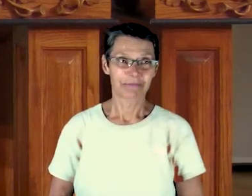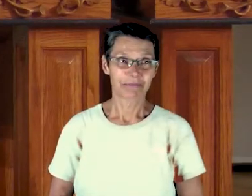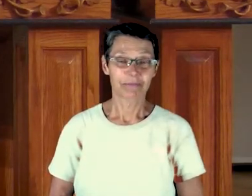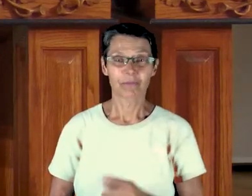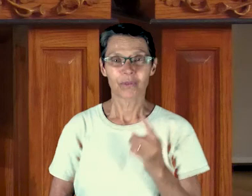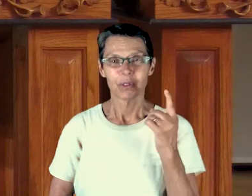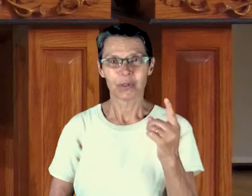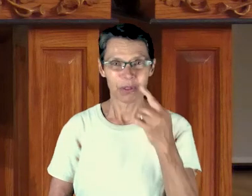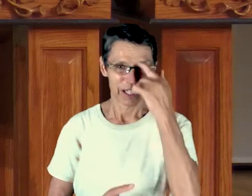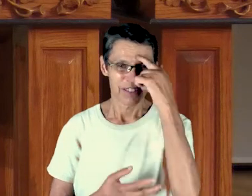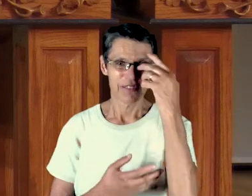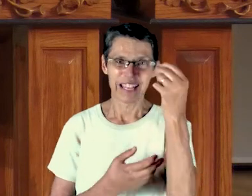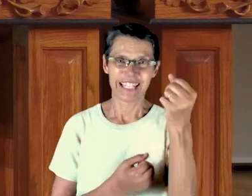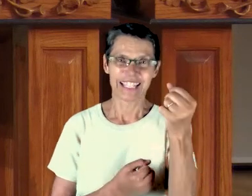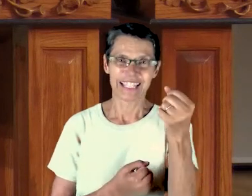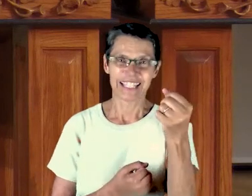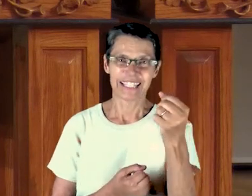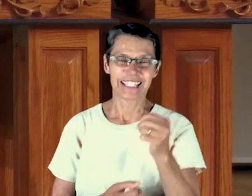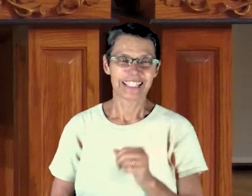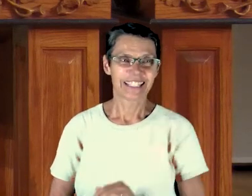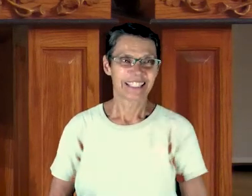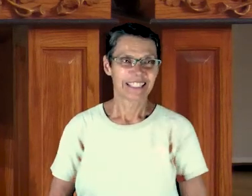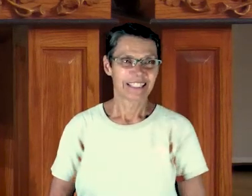one faith,